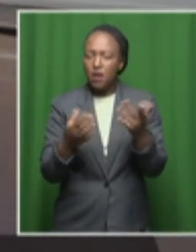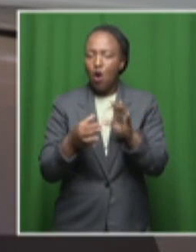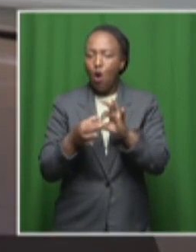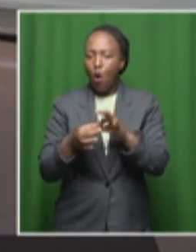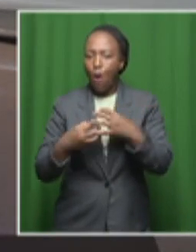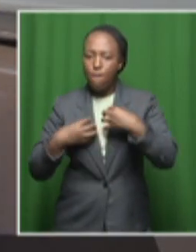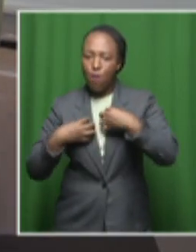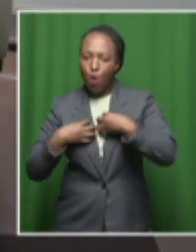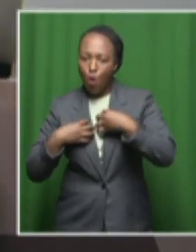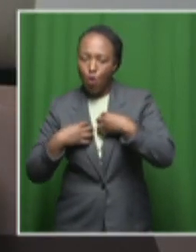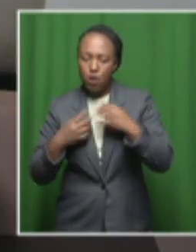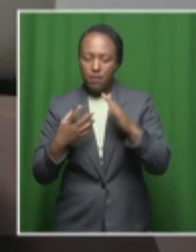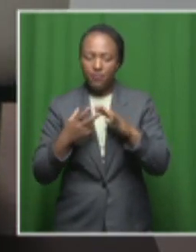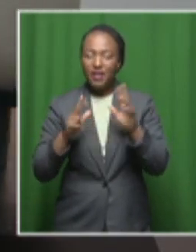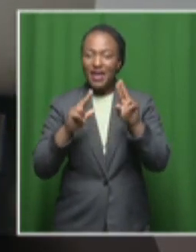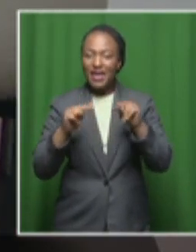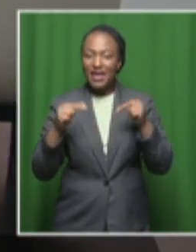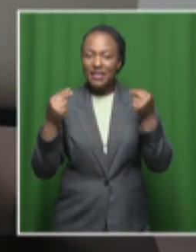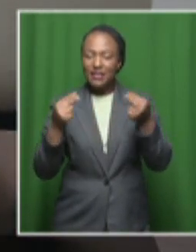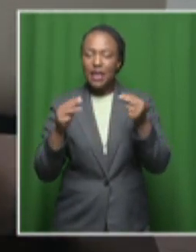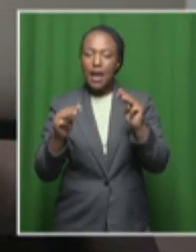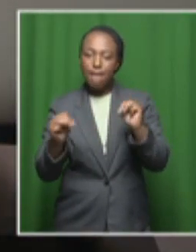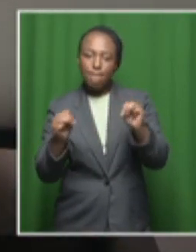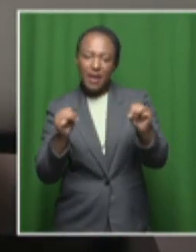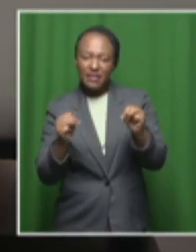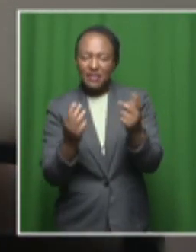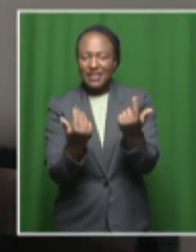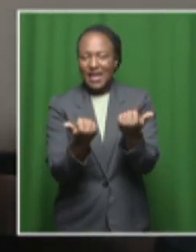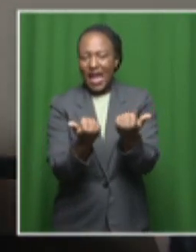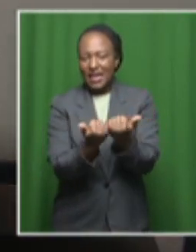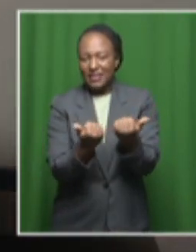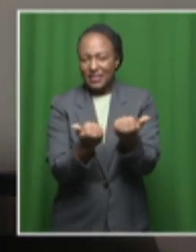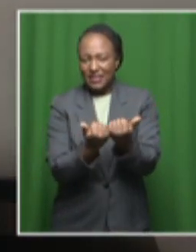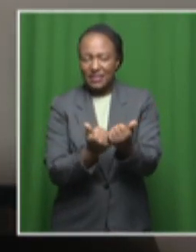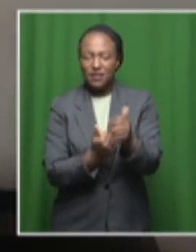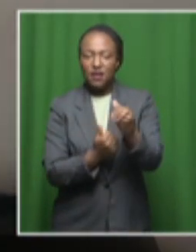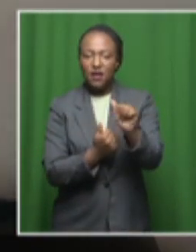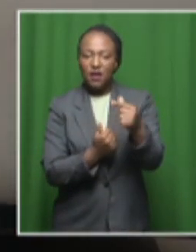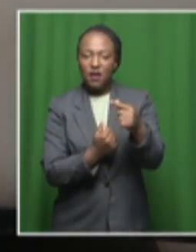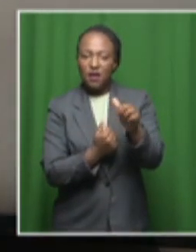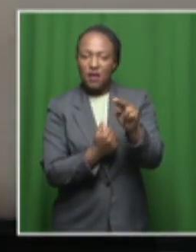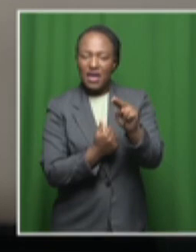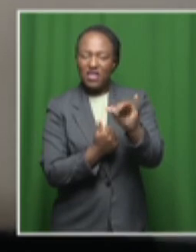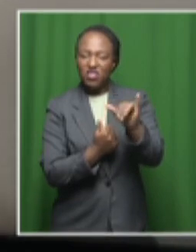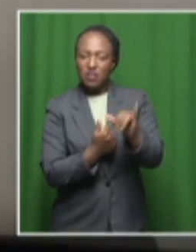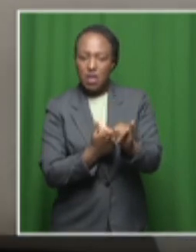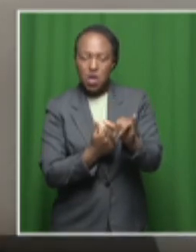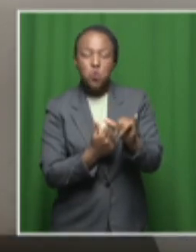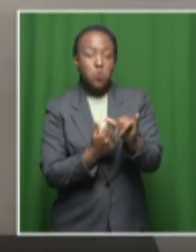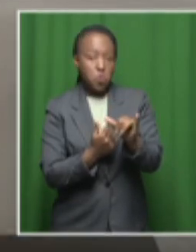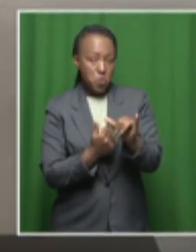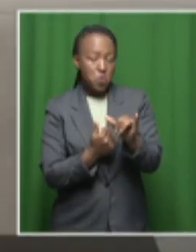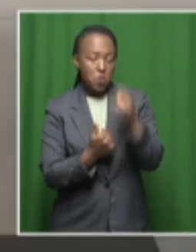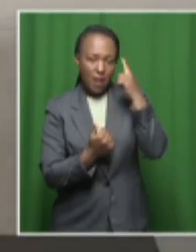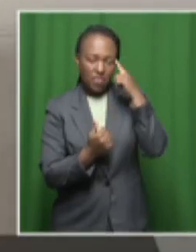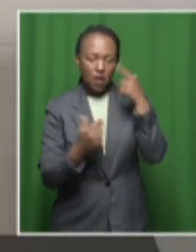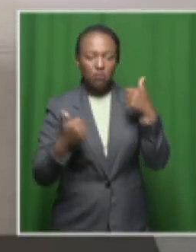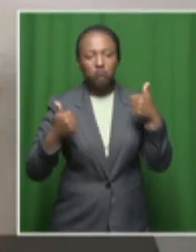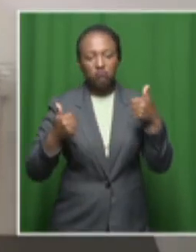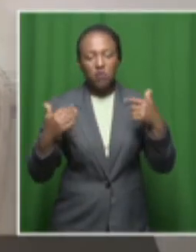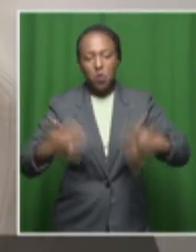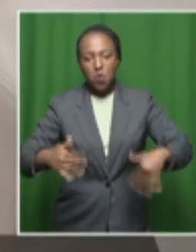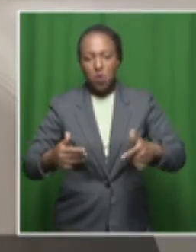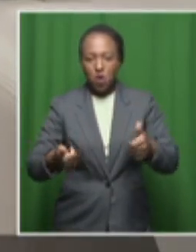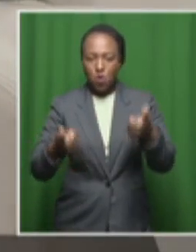had the National Association of Managing Agents coming to our stand. So it is something quite good. I think it's positive that we